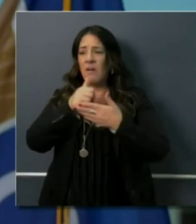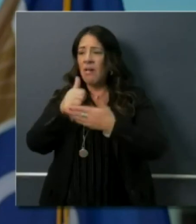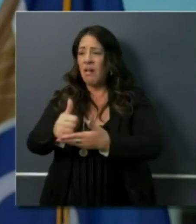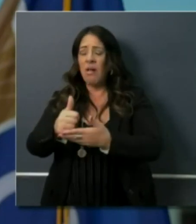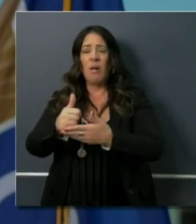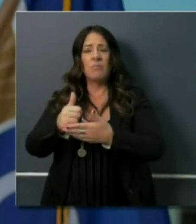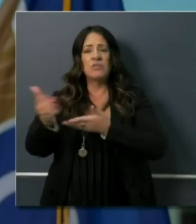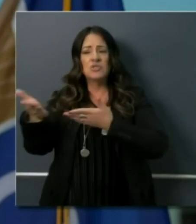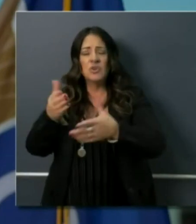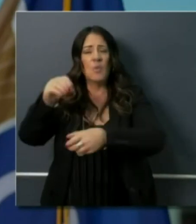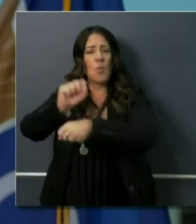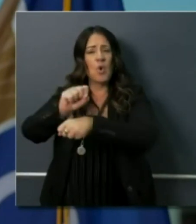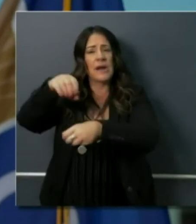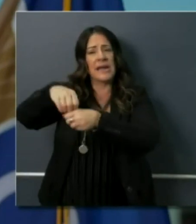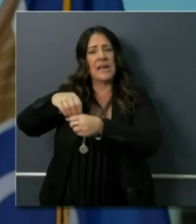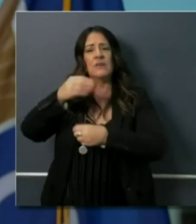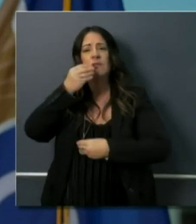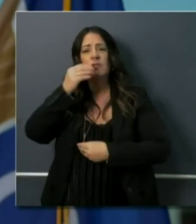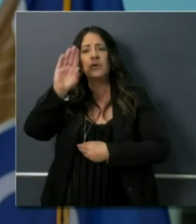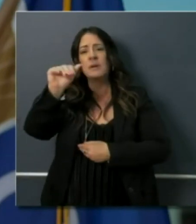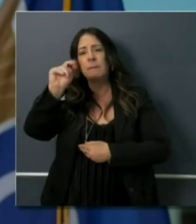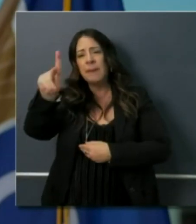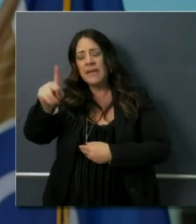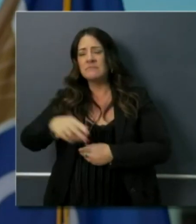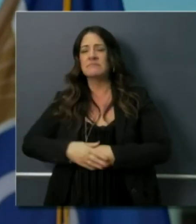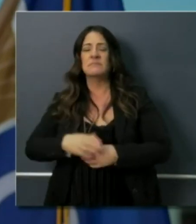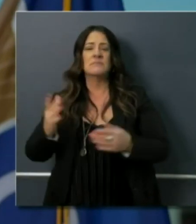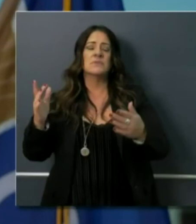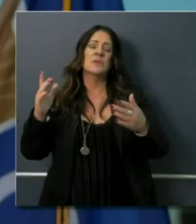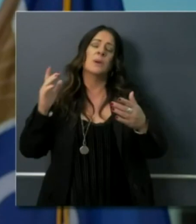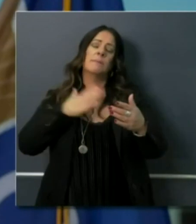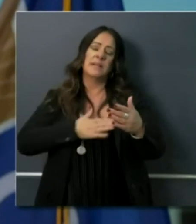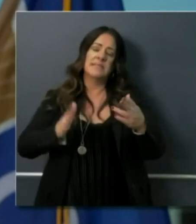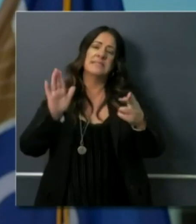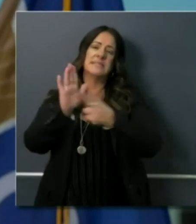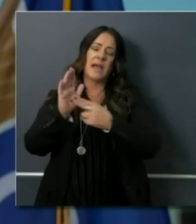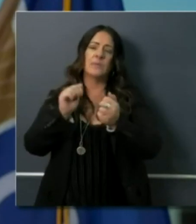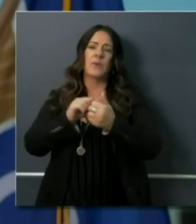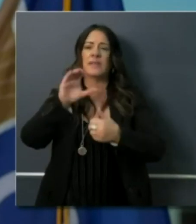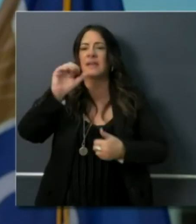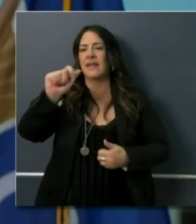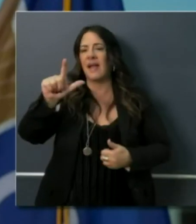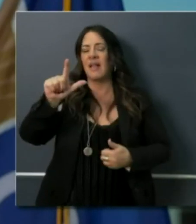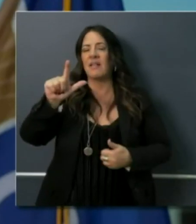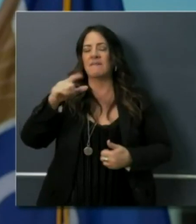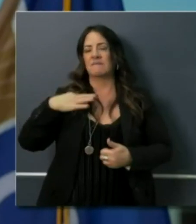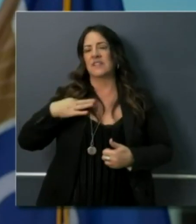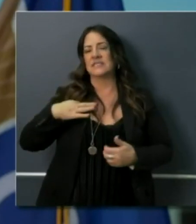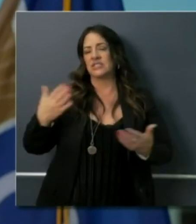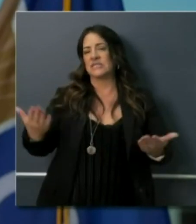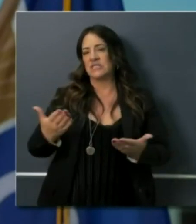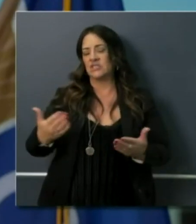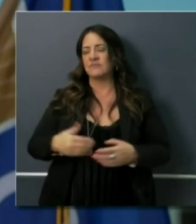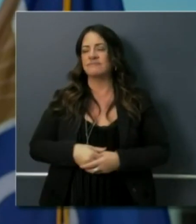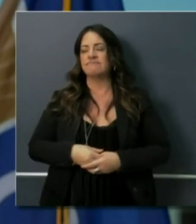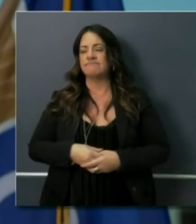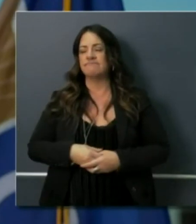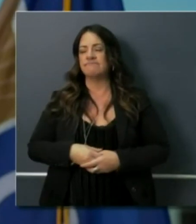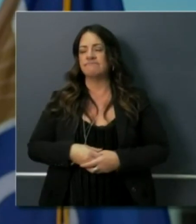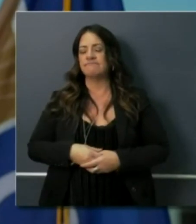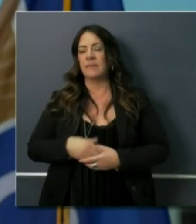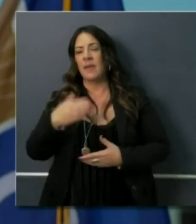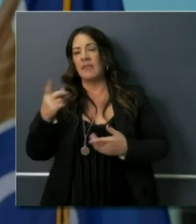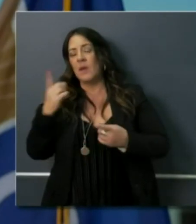banks to reach out to our Cal Volunteers team, continue to consider whether or not you